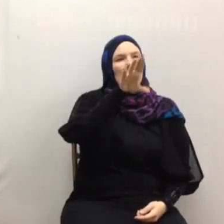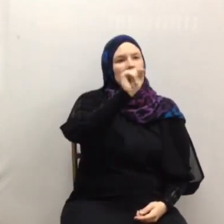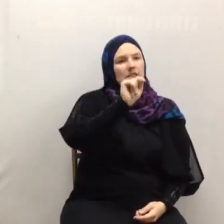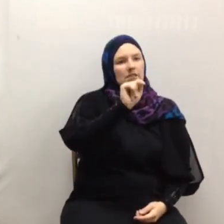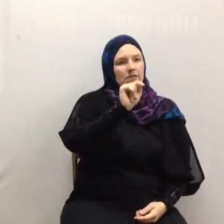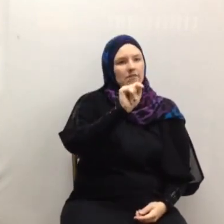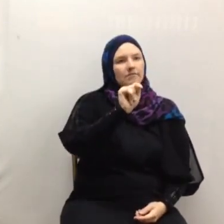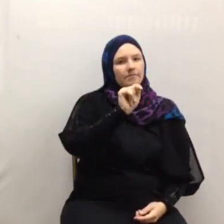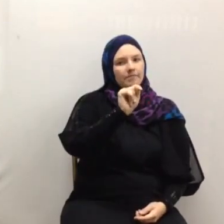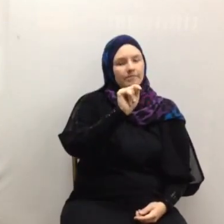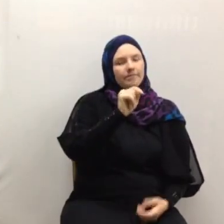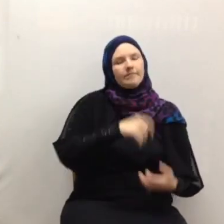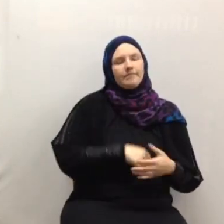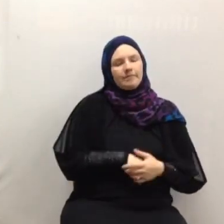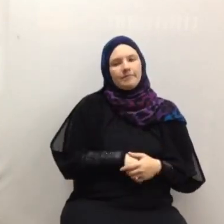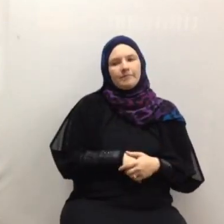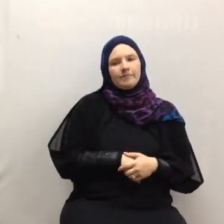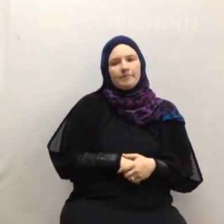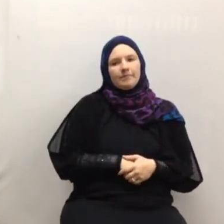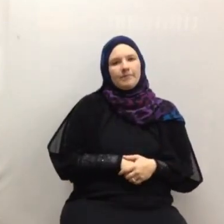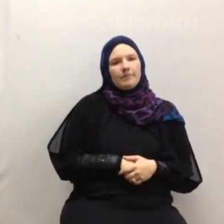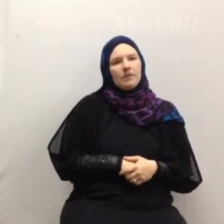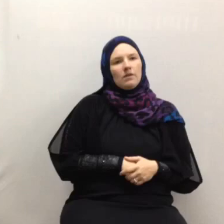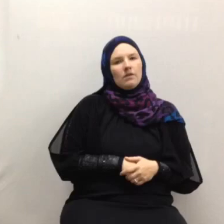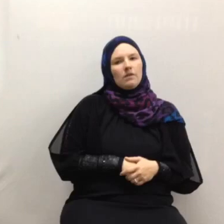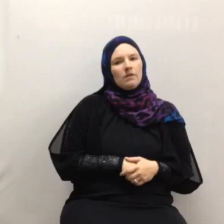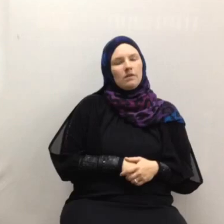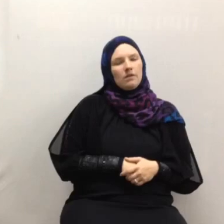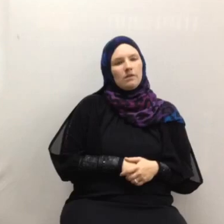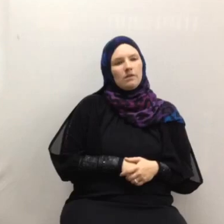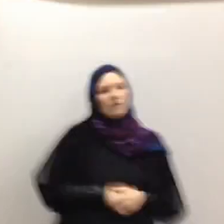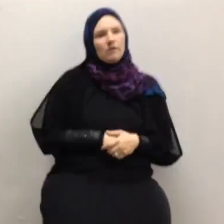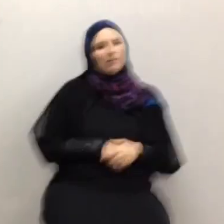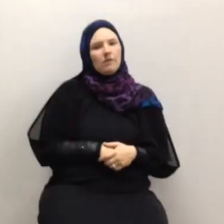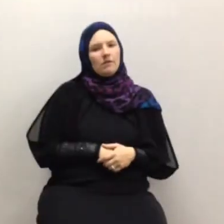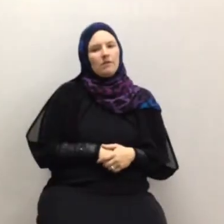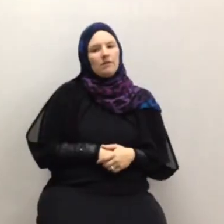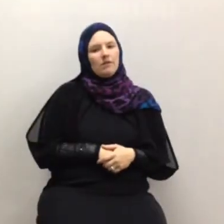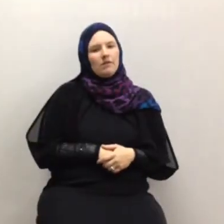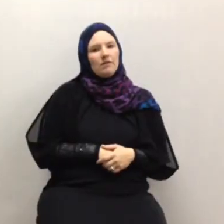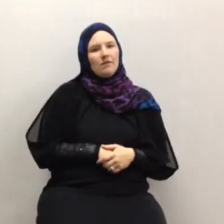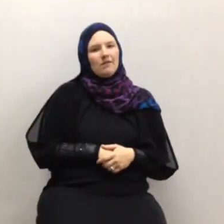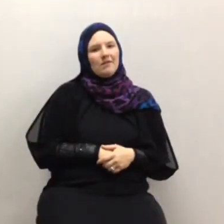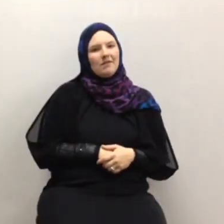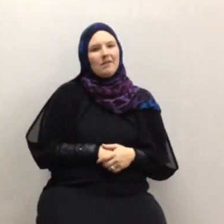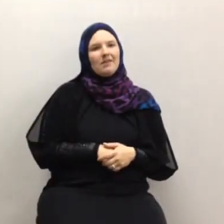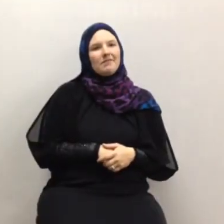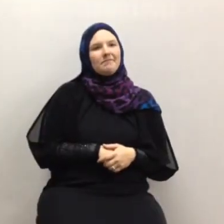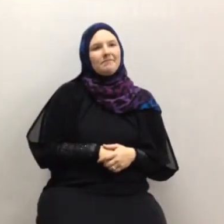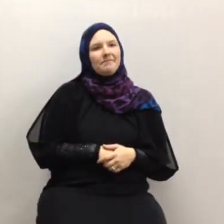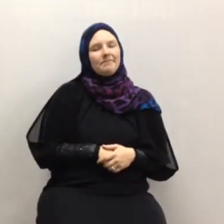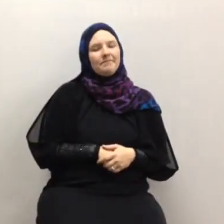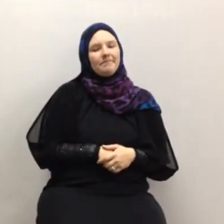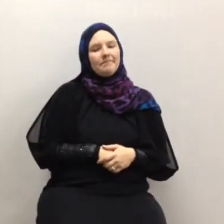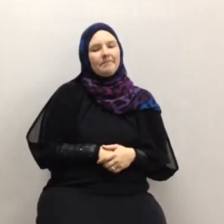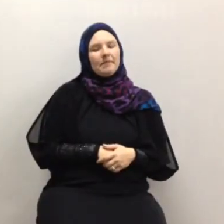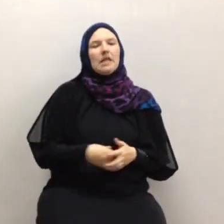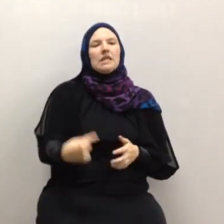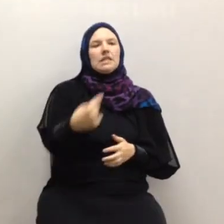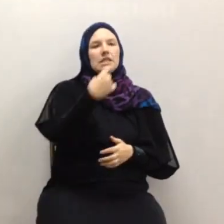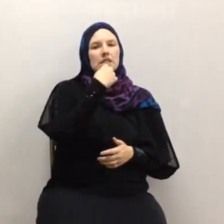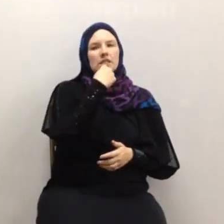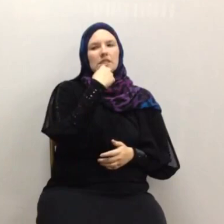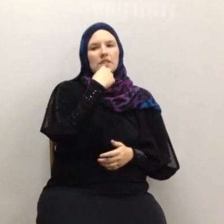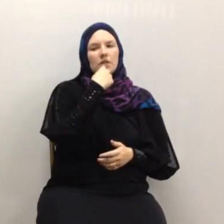is, what it is that we are not indebted for Allah for? We